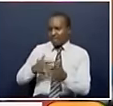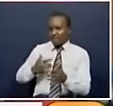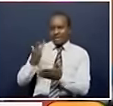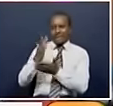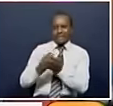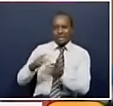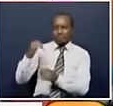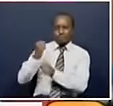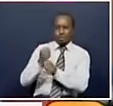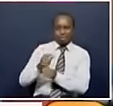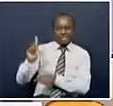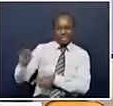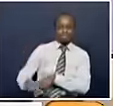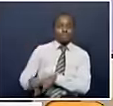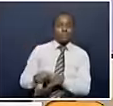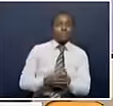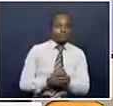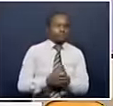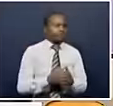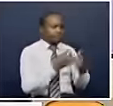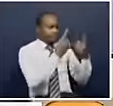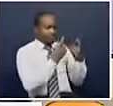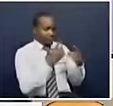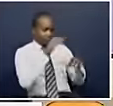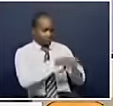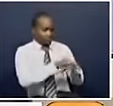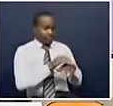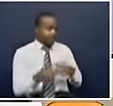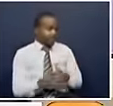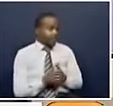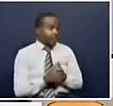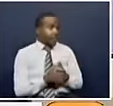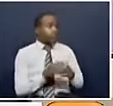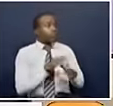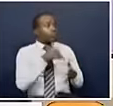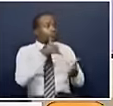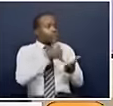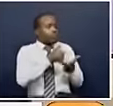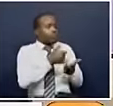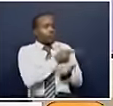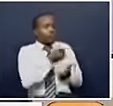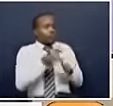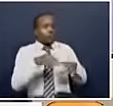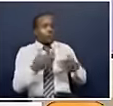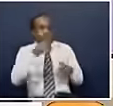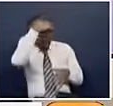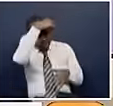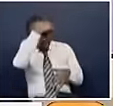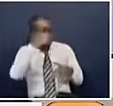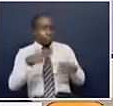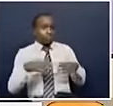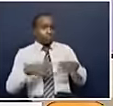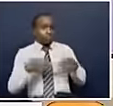are just not for them. All right, very good question. Let me tell you how we are accommodating the graduates and